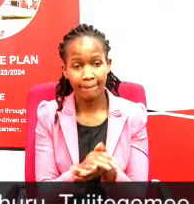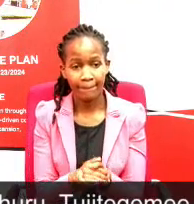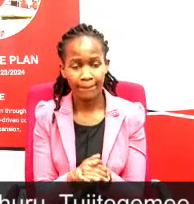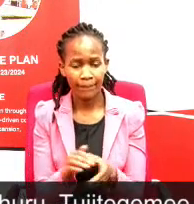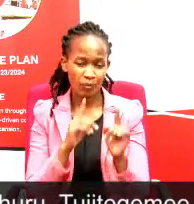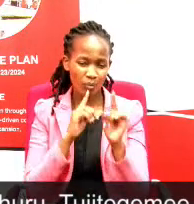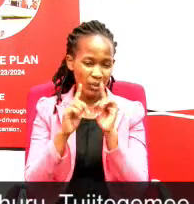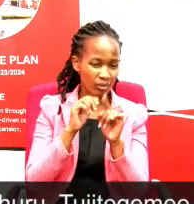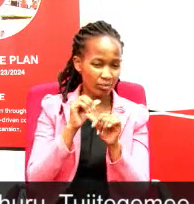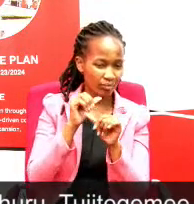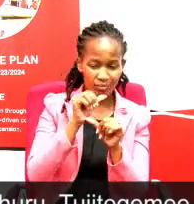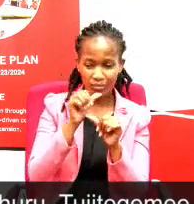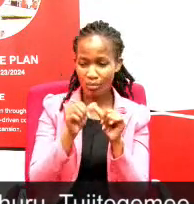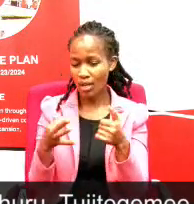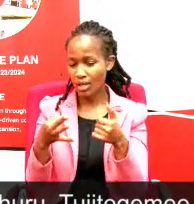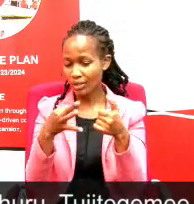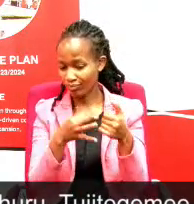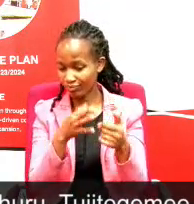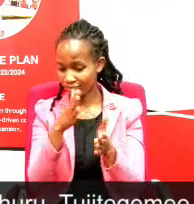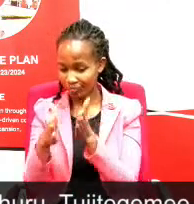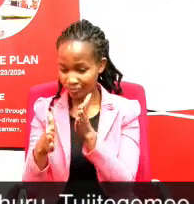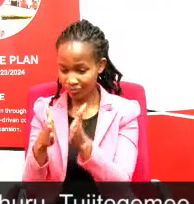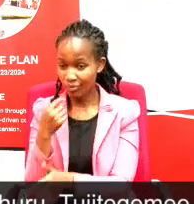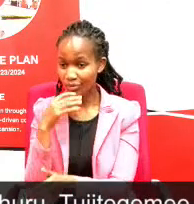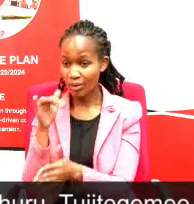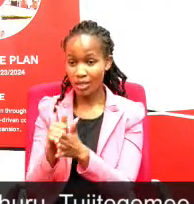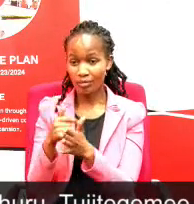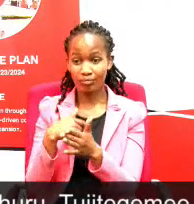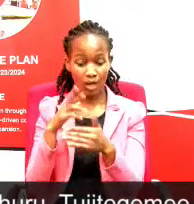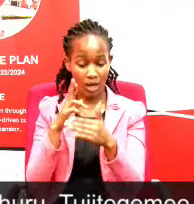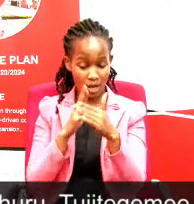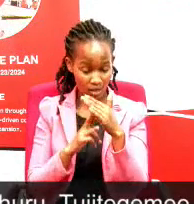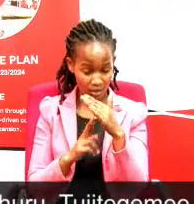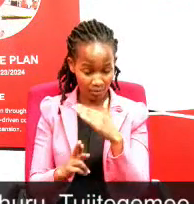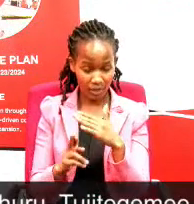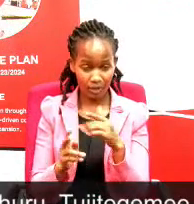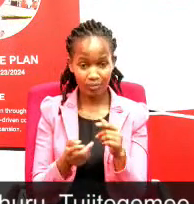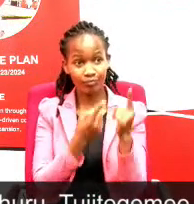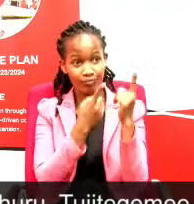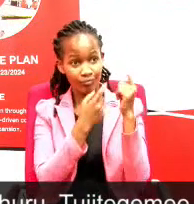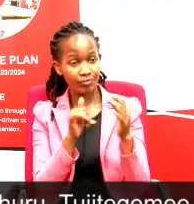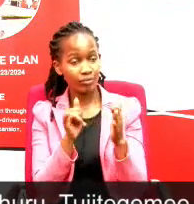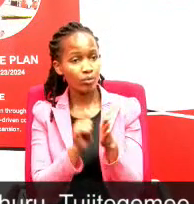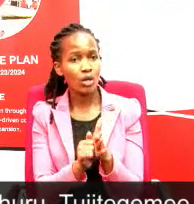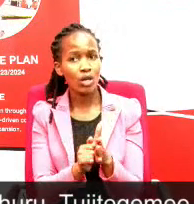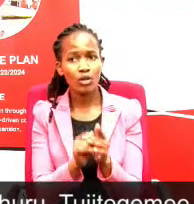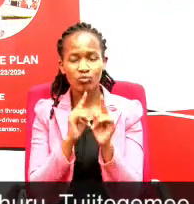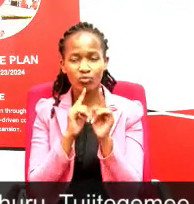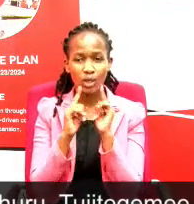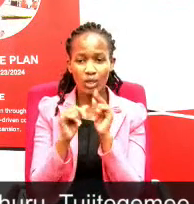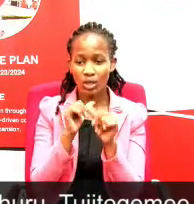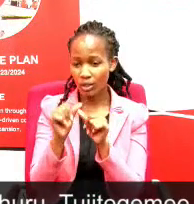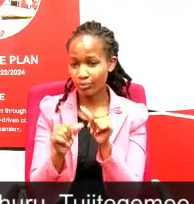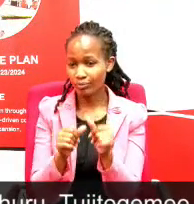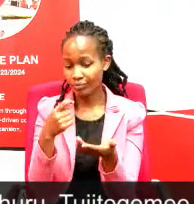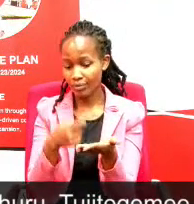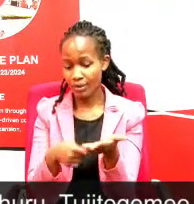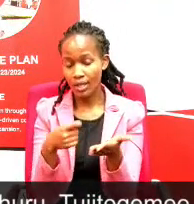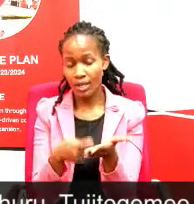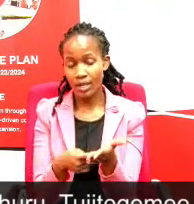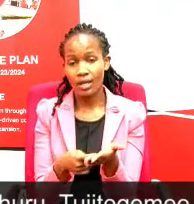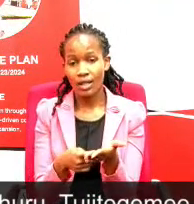In addressing the 8th corporate plan, I would say I would expect that it will address the